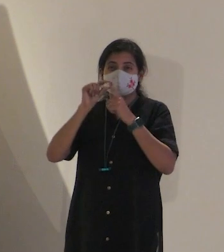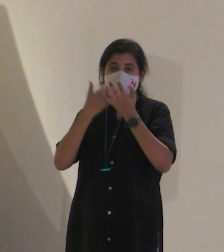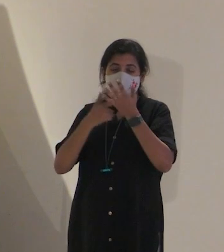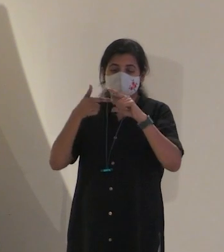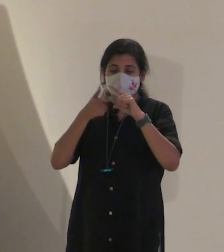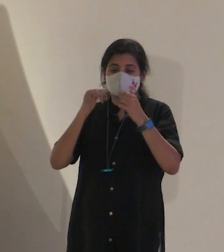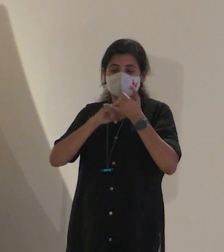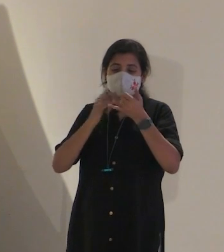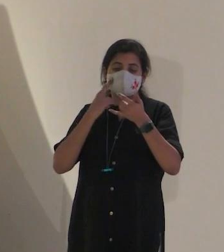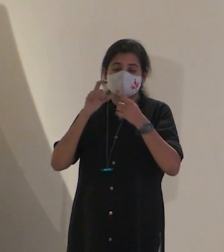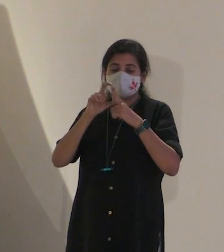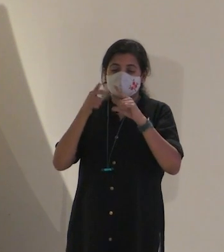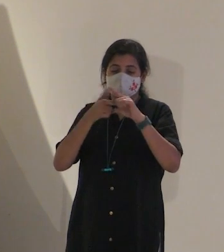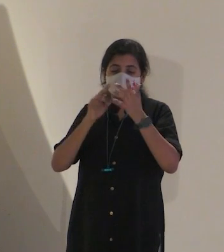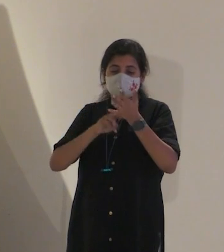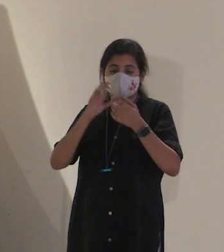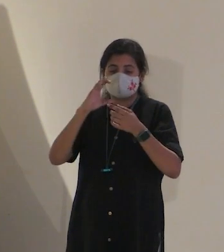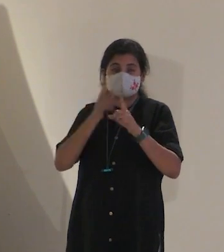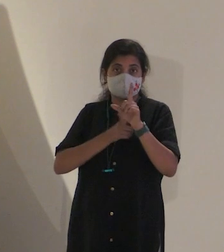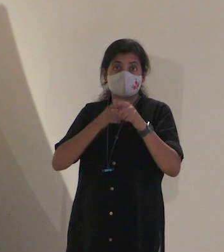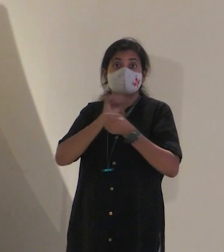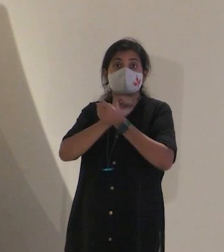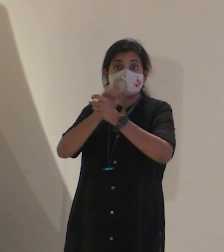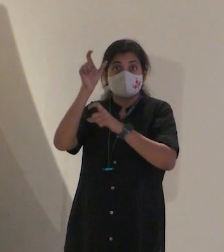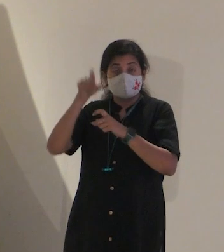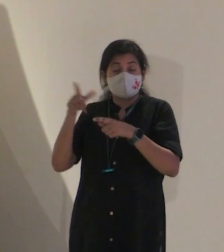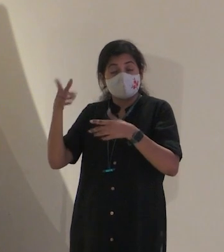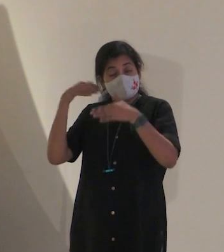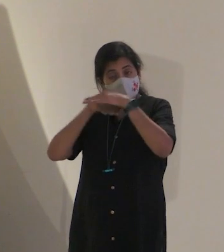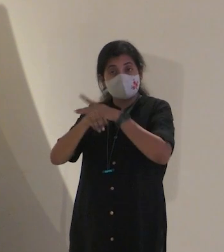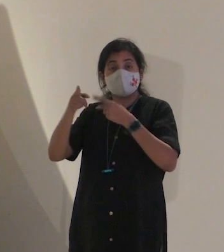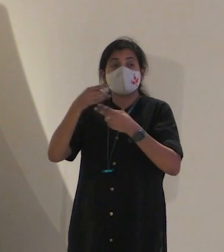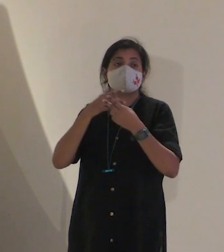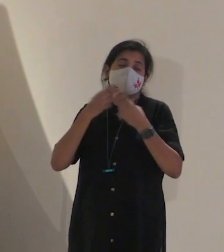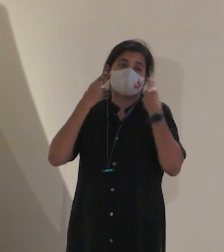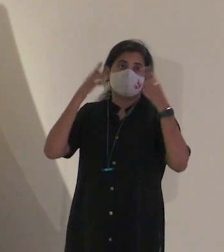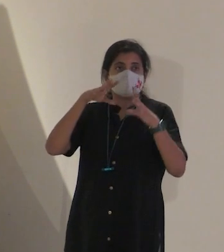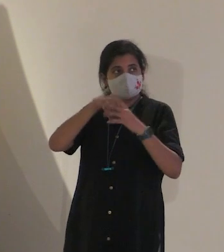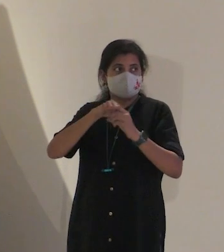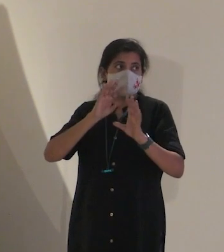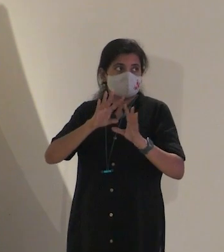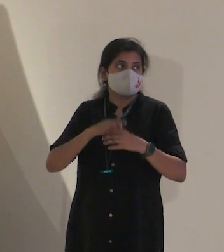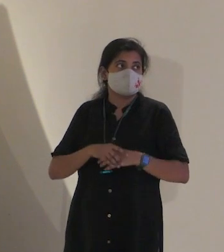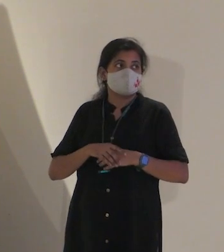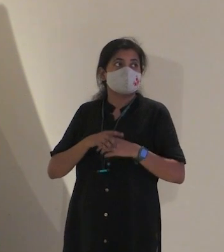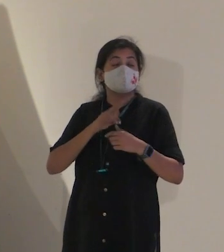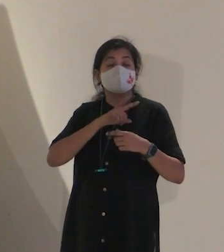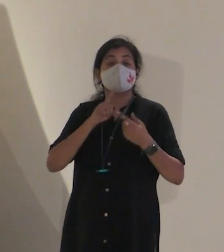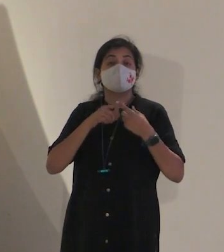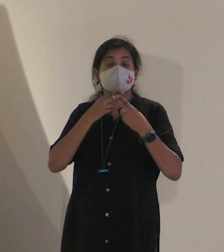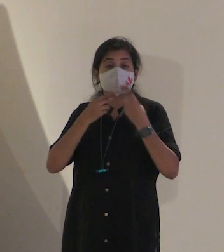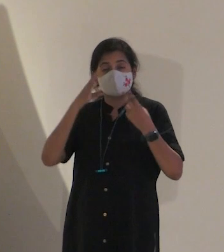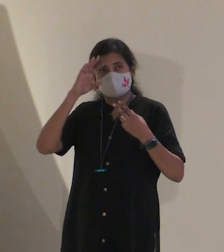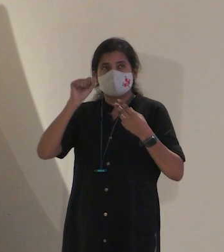space for the Victoria Memorial Building. But on this point of the archive, I'll say two brief things. One is that, as I